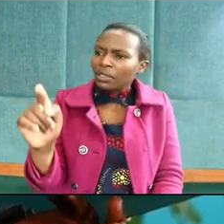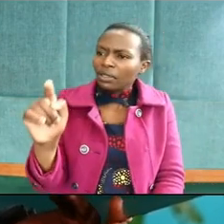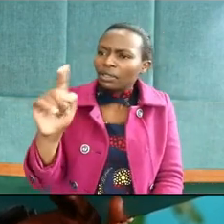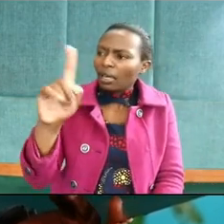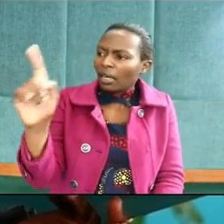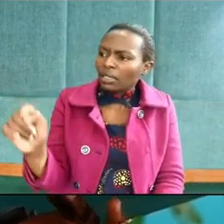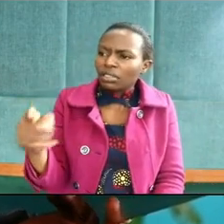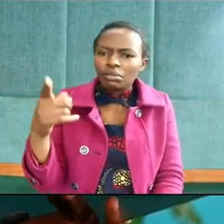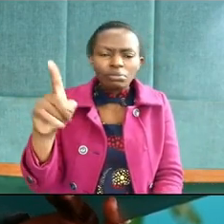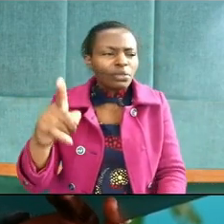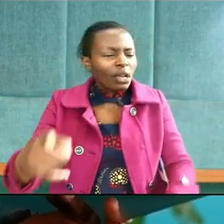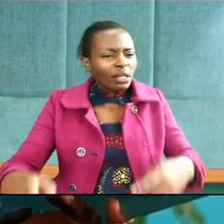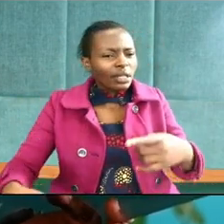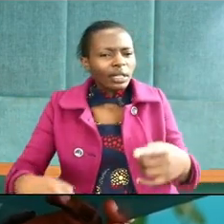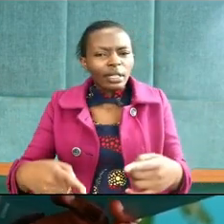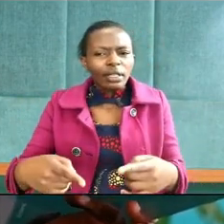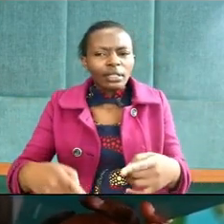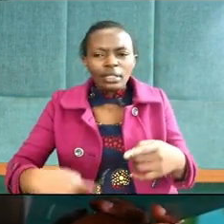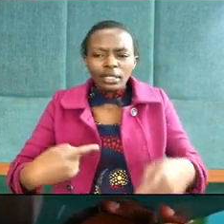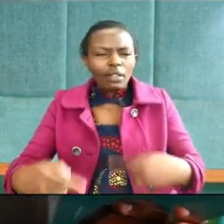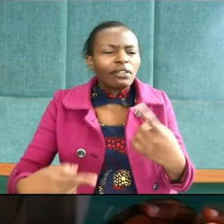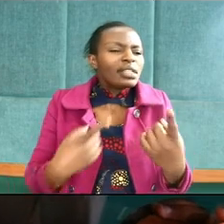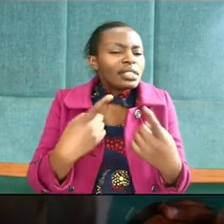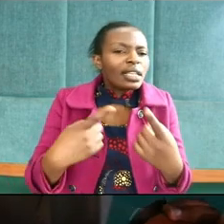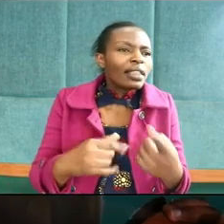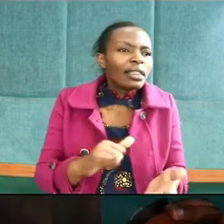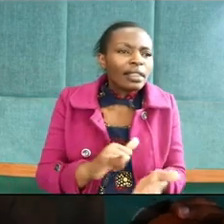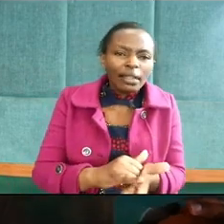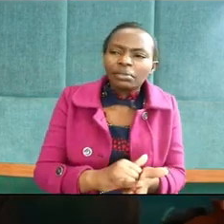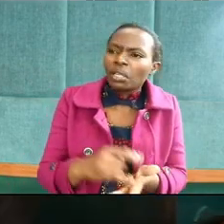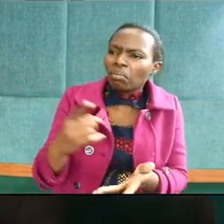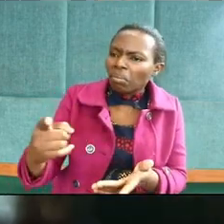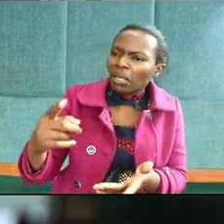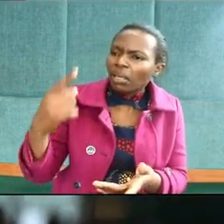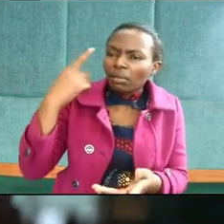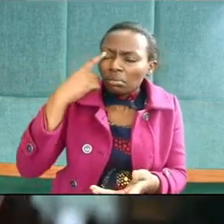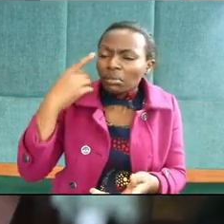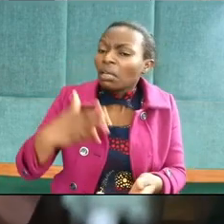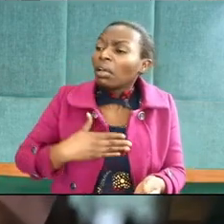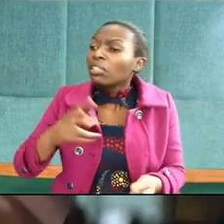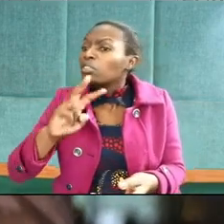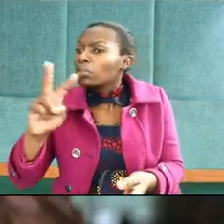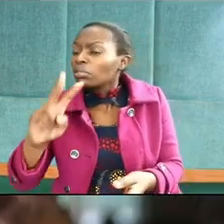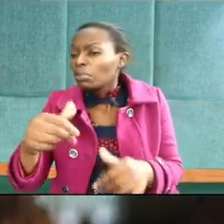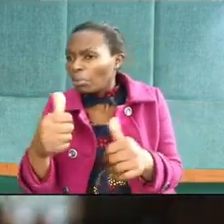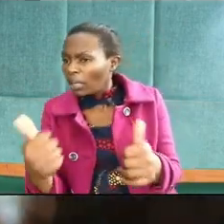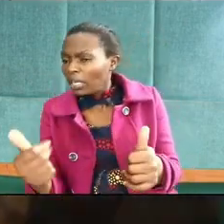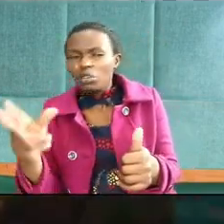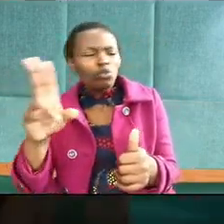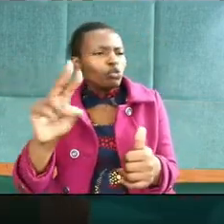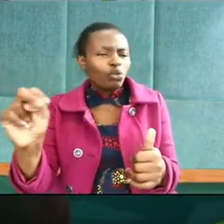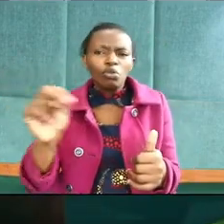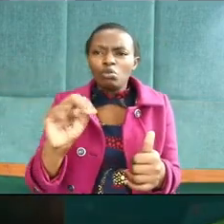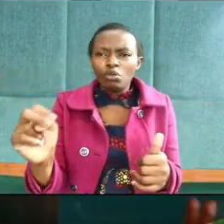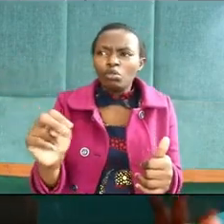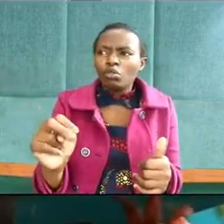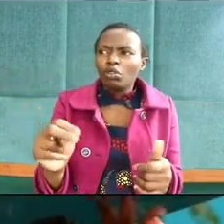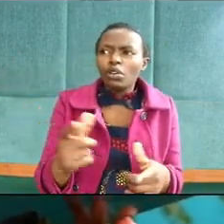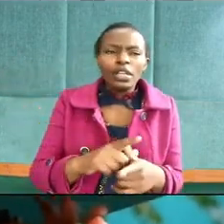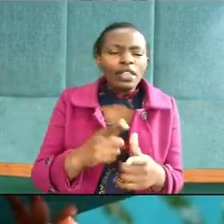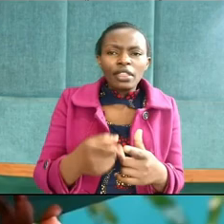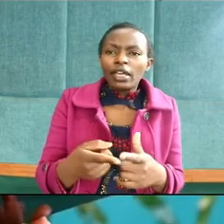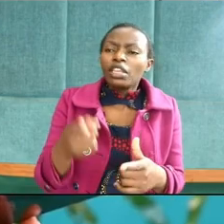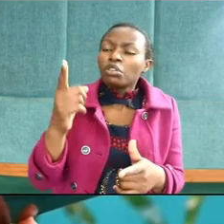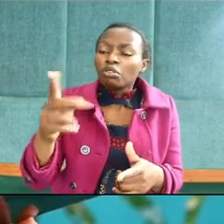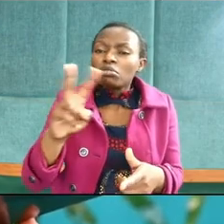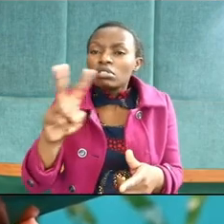clearly? Yes, they were clear. Just that you were not there when she was baking herself so that she can come and appear